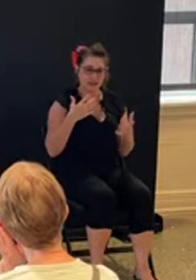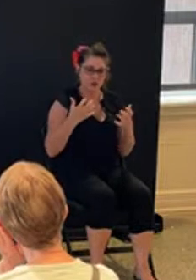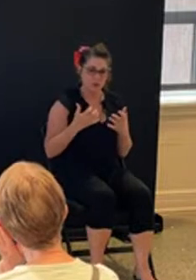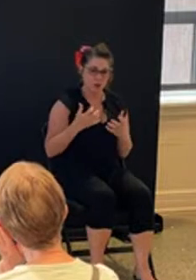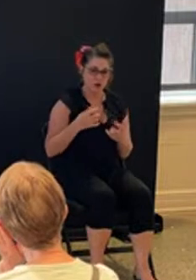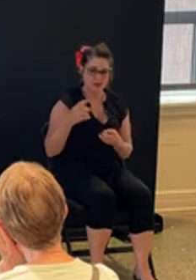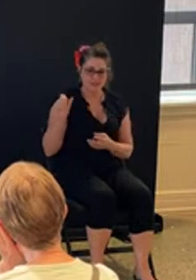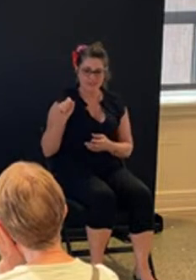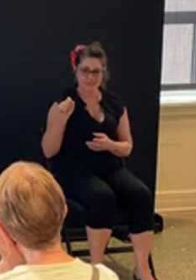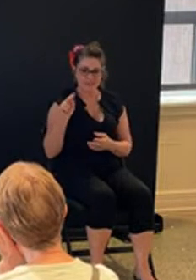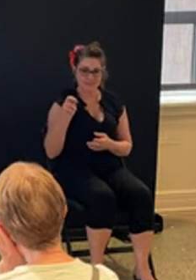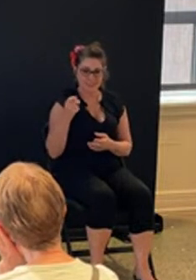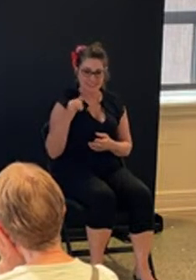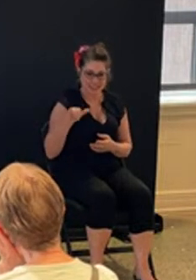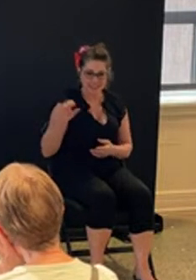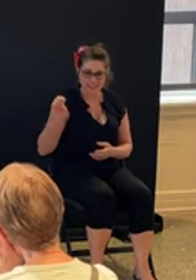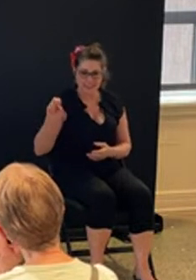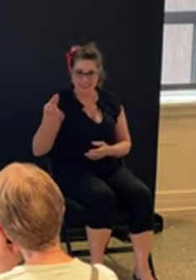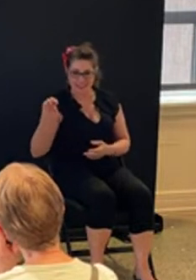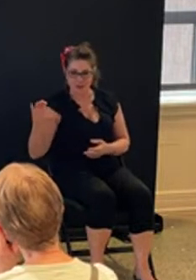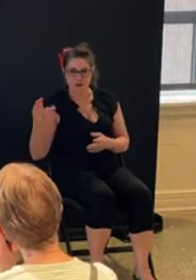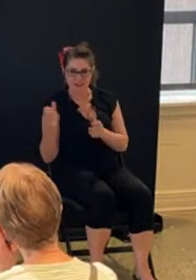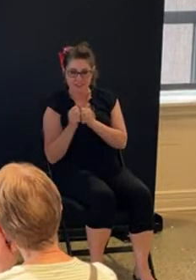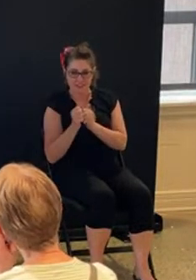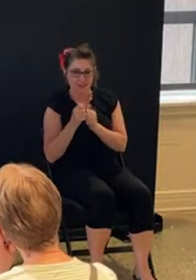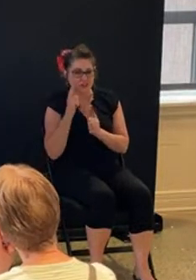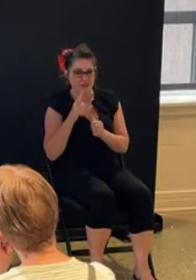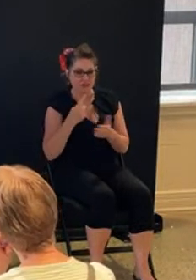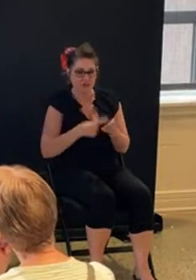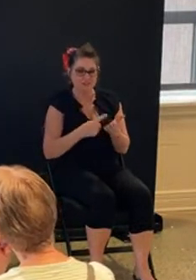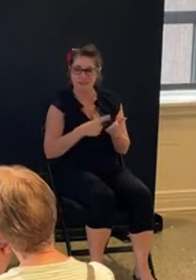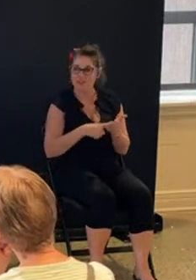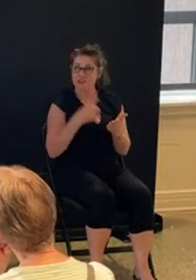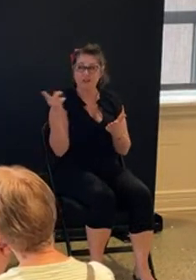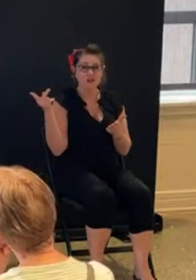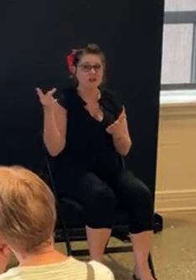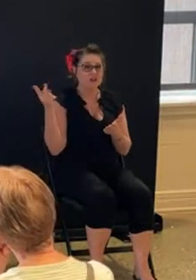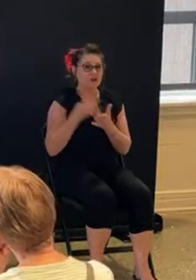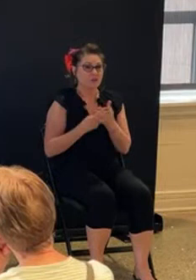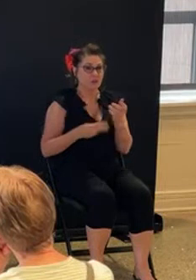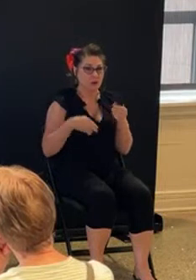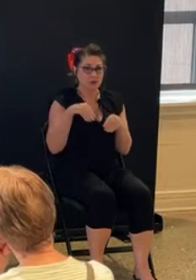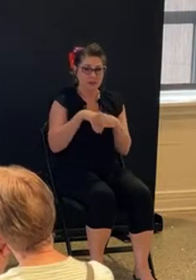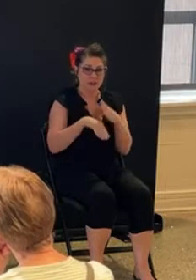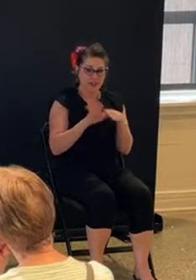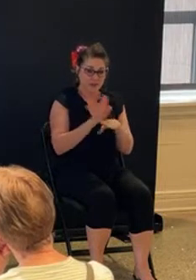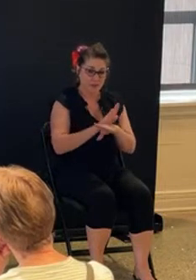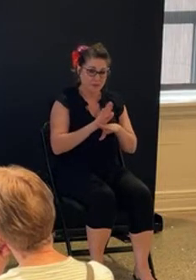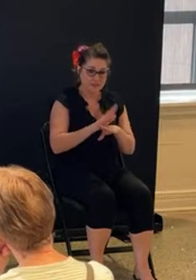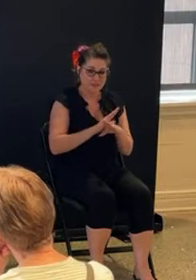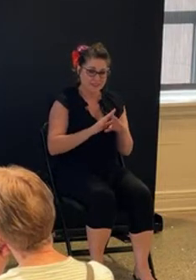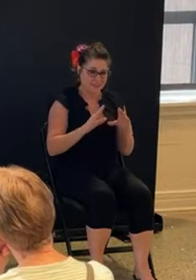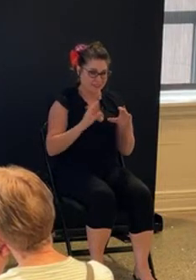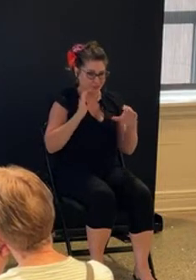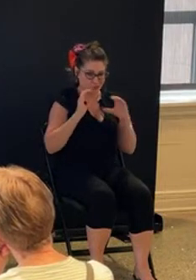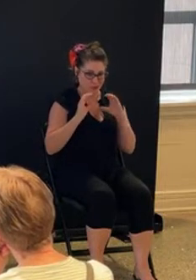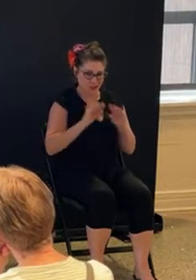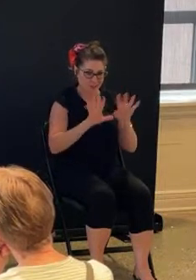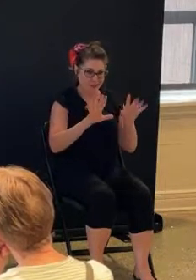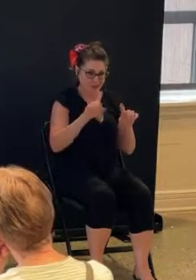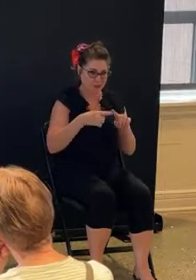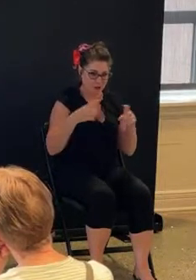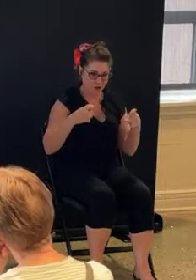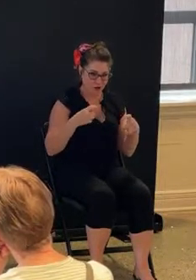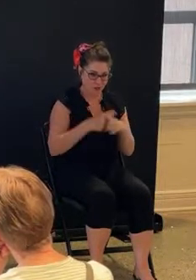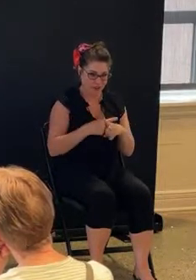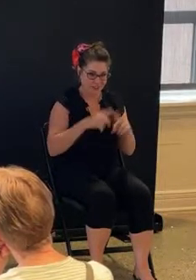Eric together in a discussion is because you're both in the business of communicating these really complex scientific topics